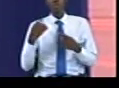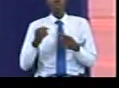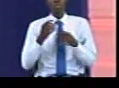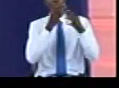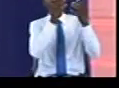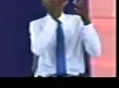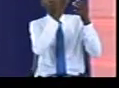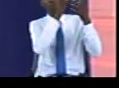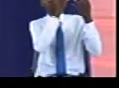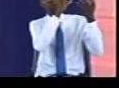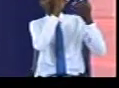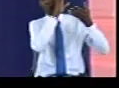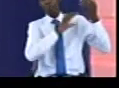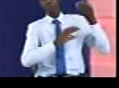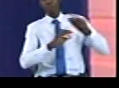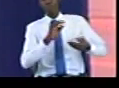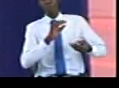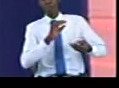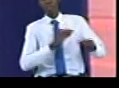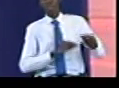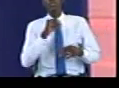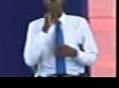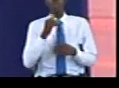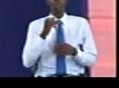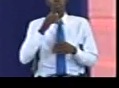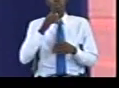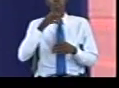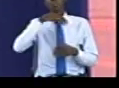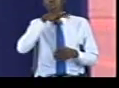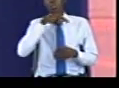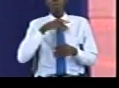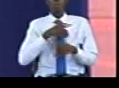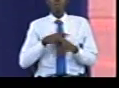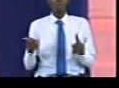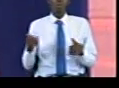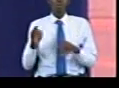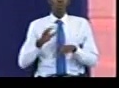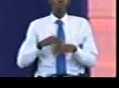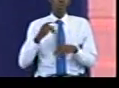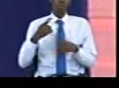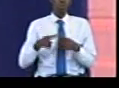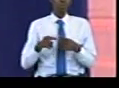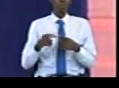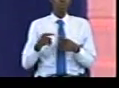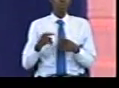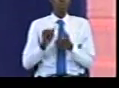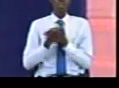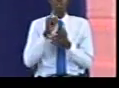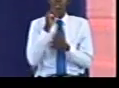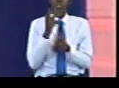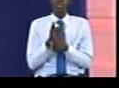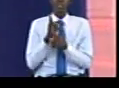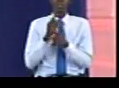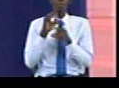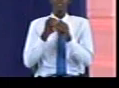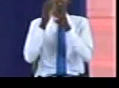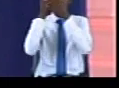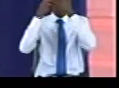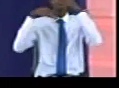fadeth not away, reserved in heaven for you. Amen. Who are kept, look at